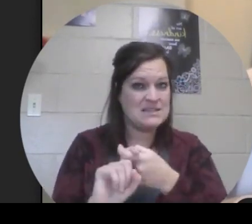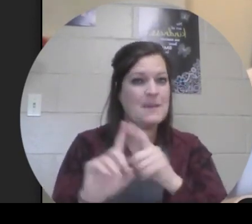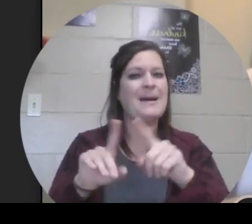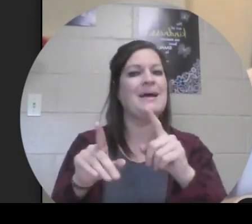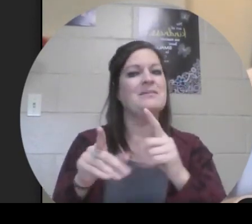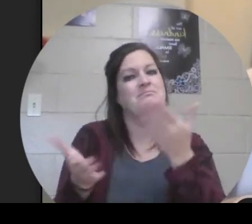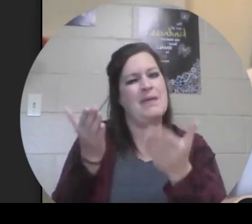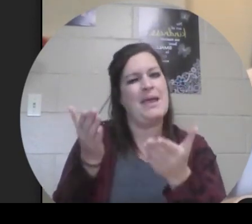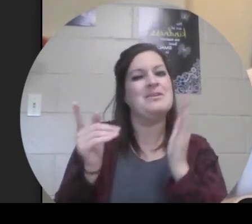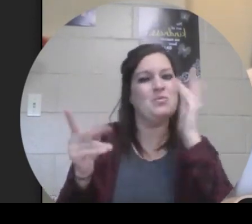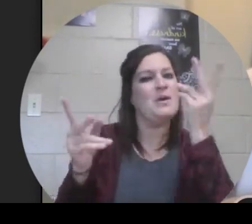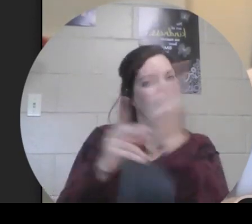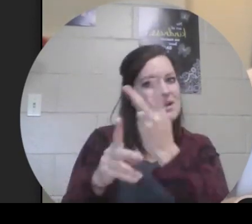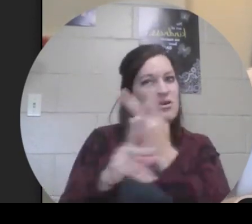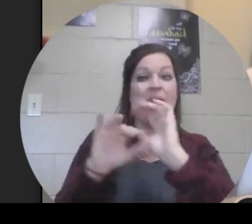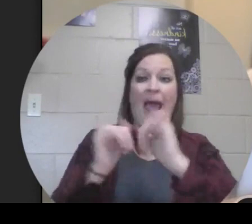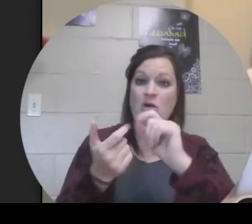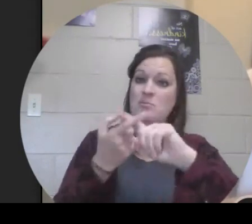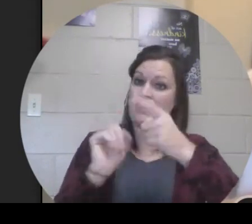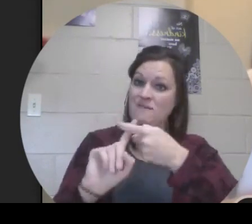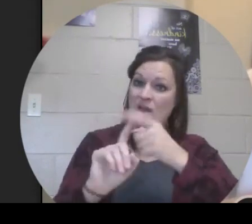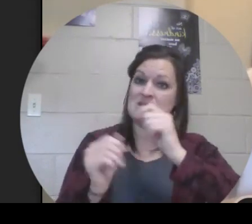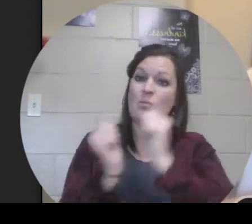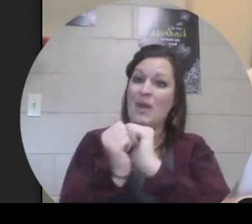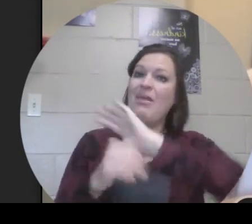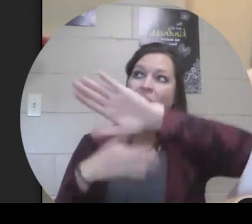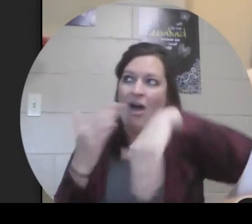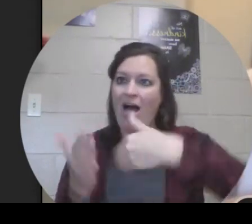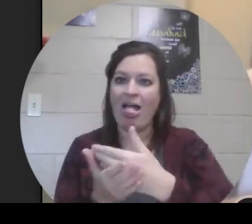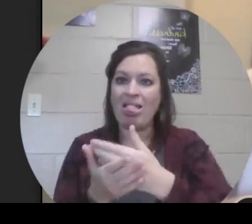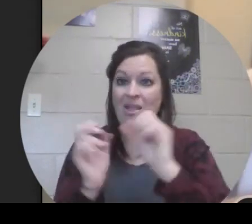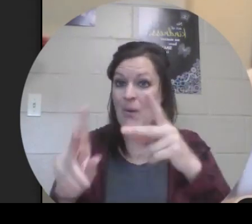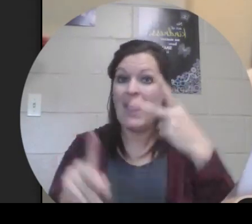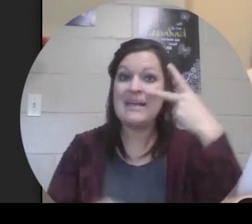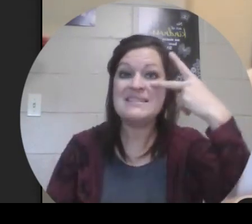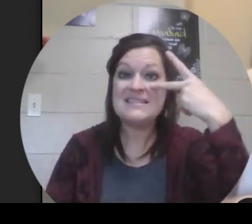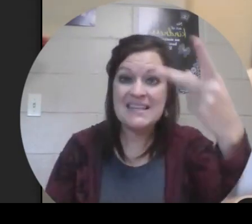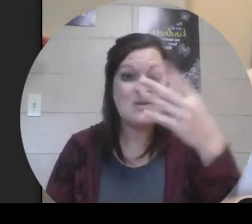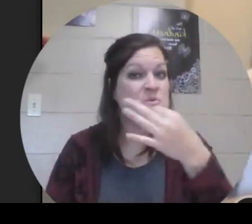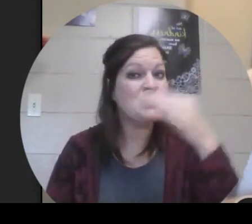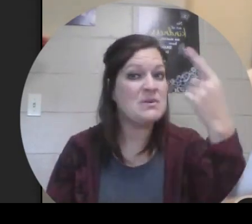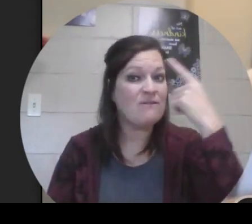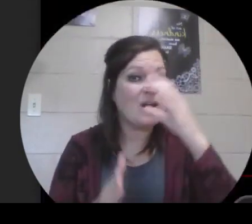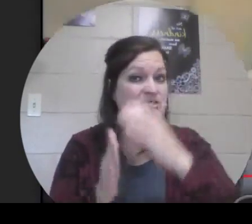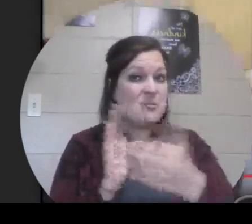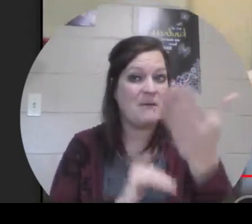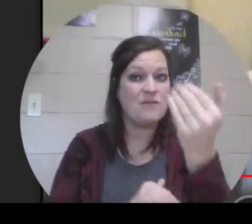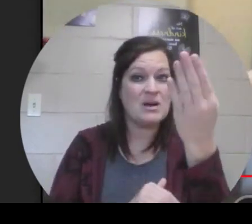way to be friends with everybody. All right, I will see you back for chapter 14.